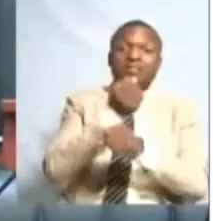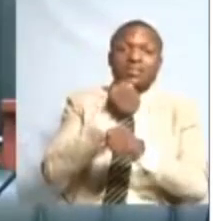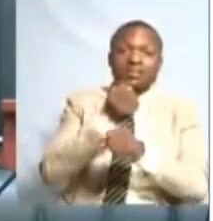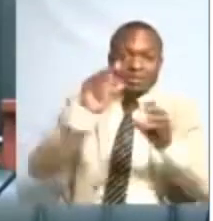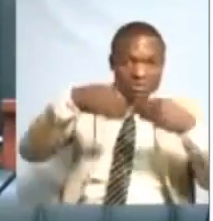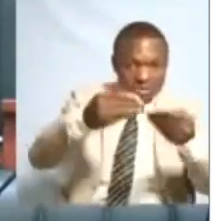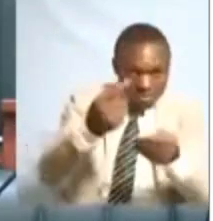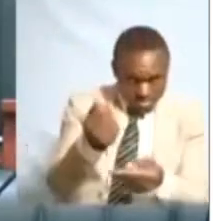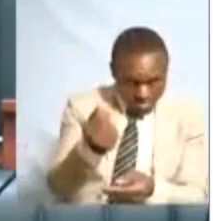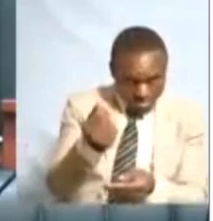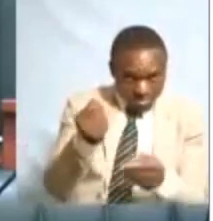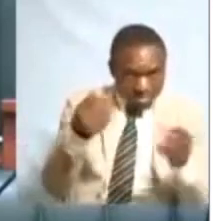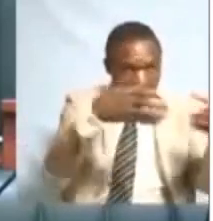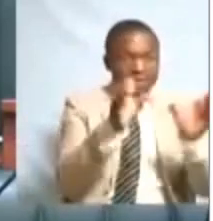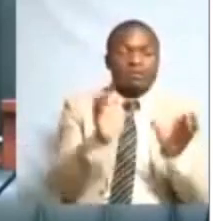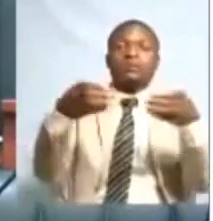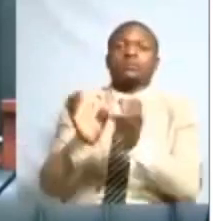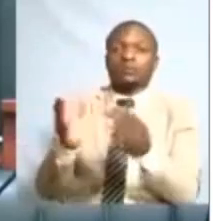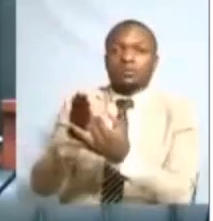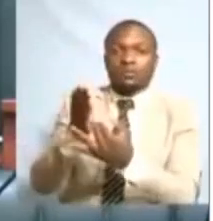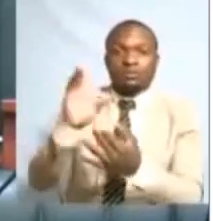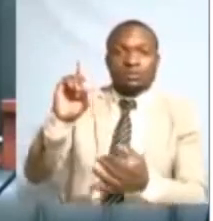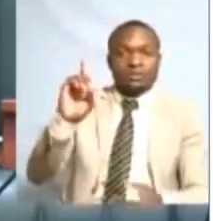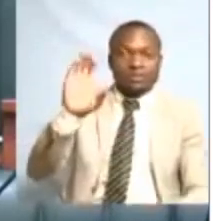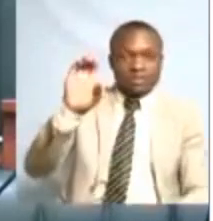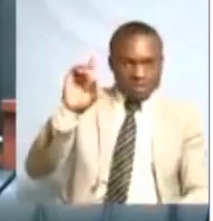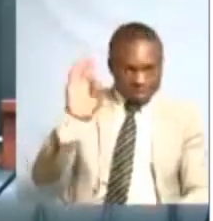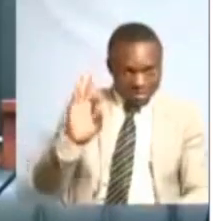to take money to the constituencies through CDF.